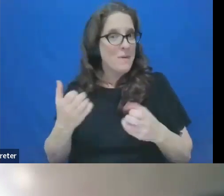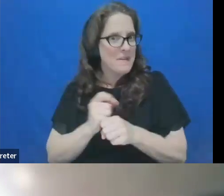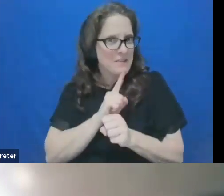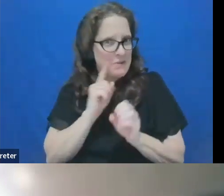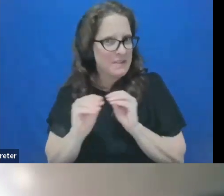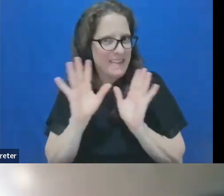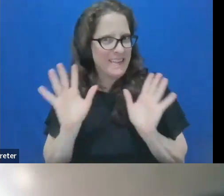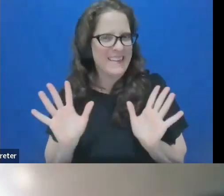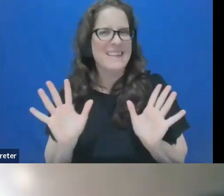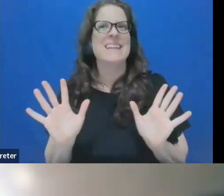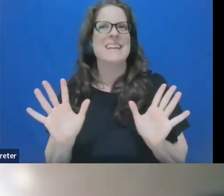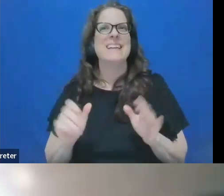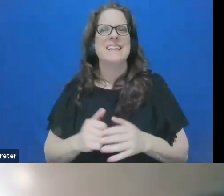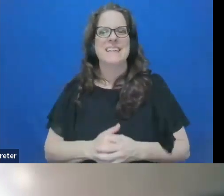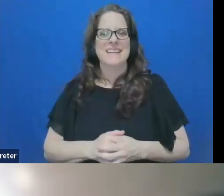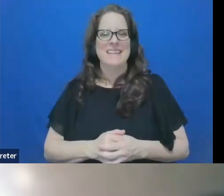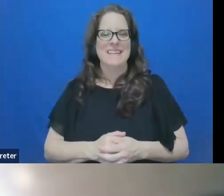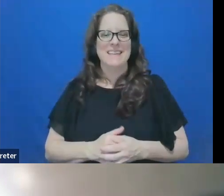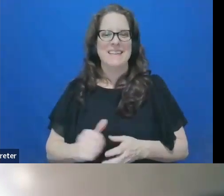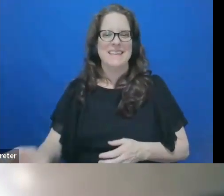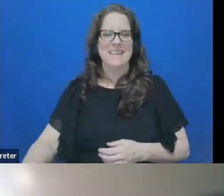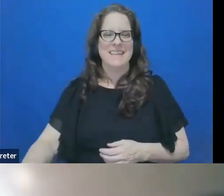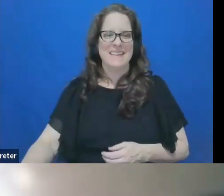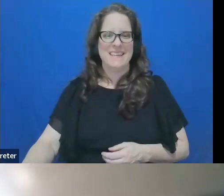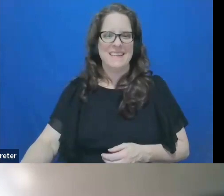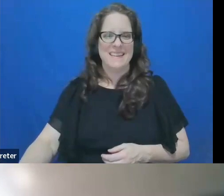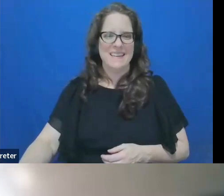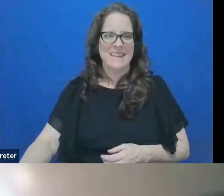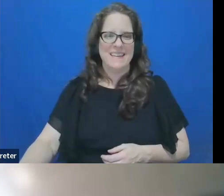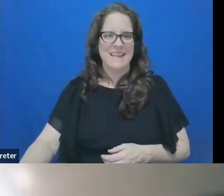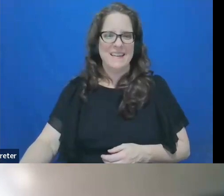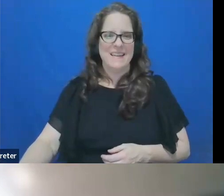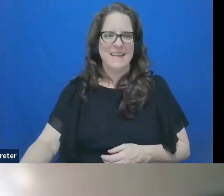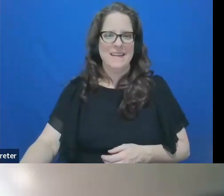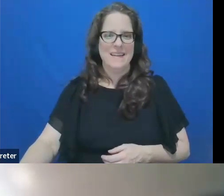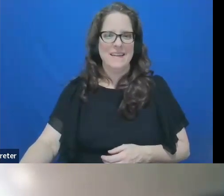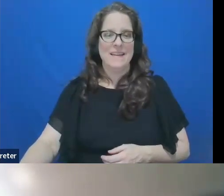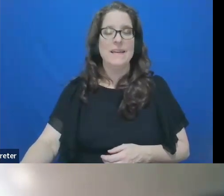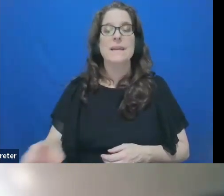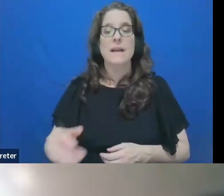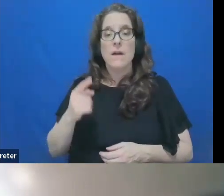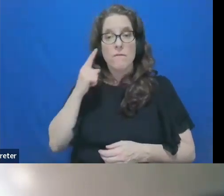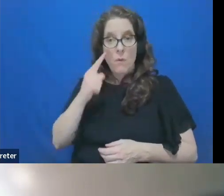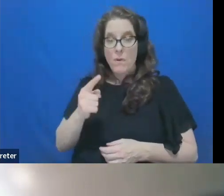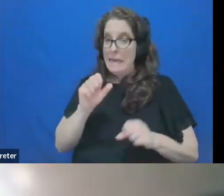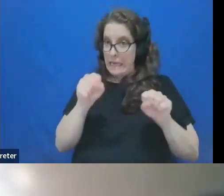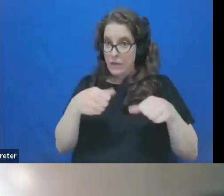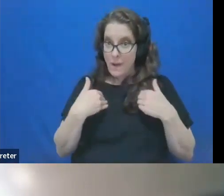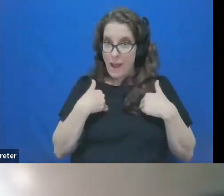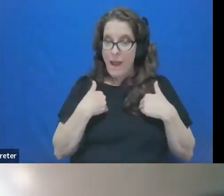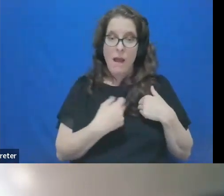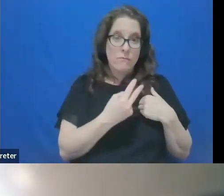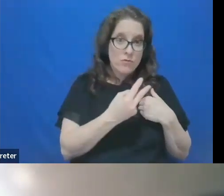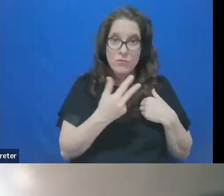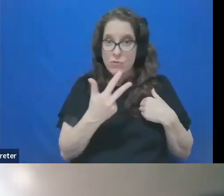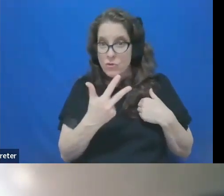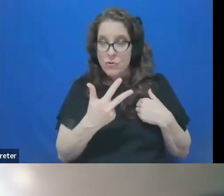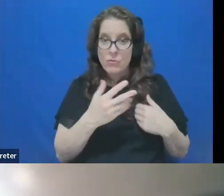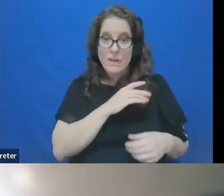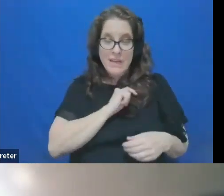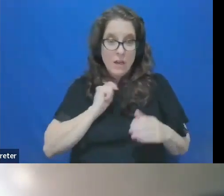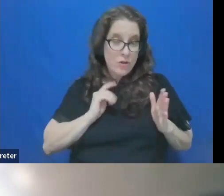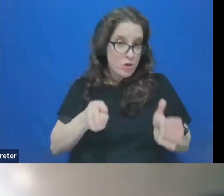sure when we use acronyms. Okay, special needs trust. Okay. As far as multiple trustees, do they mean